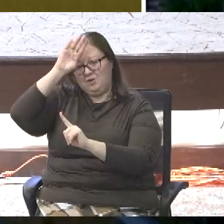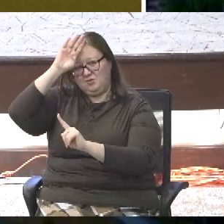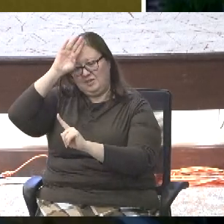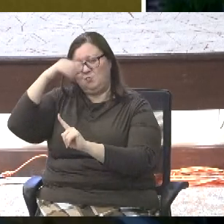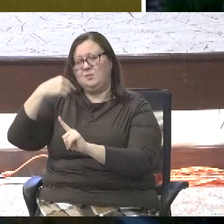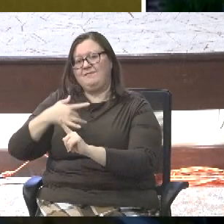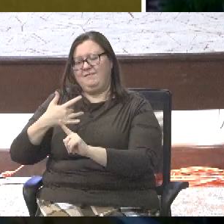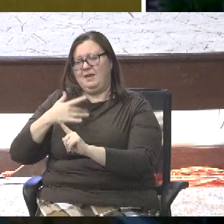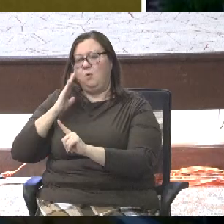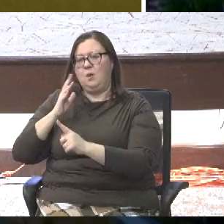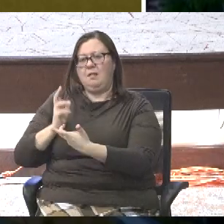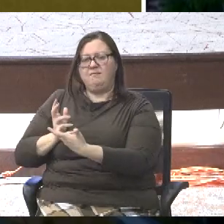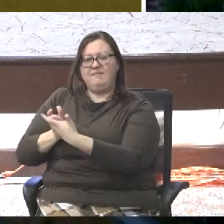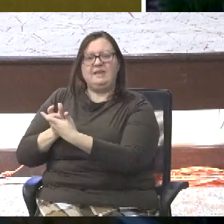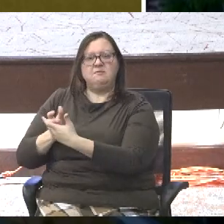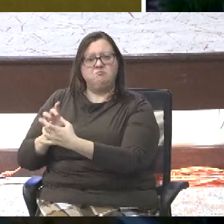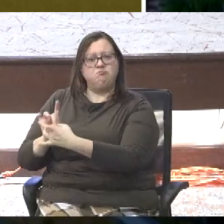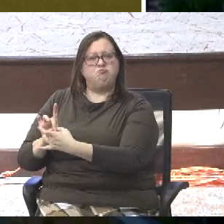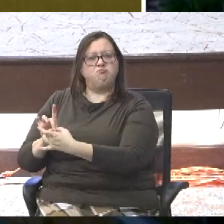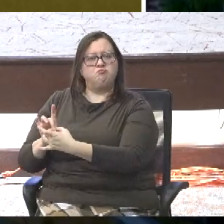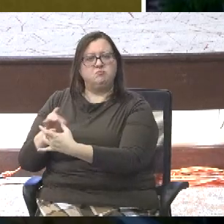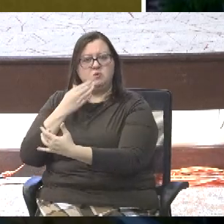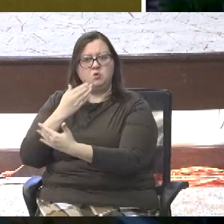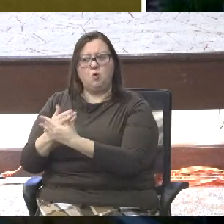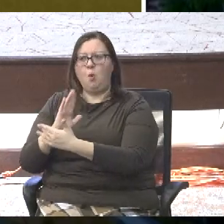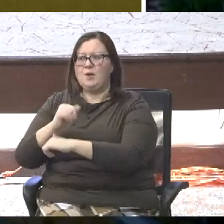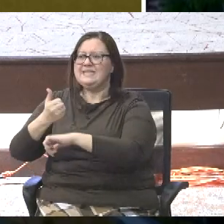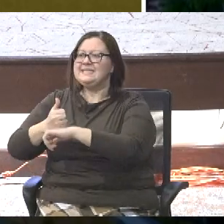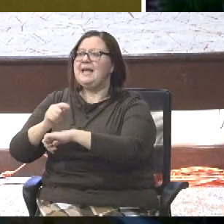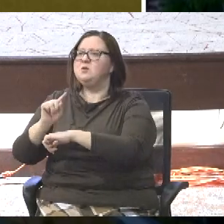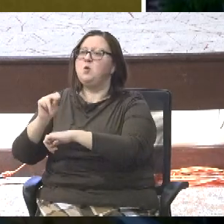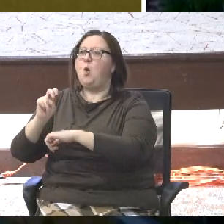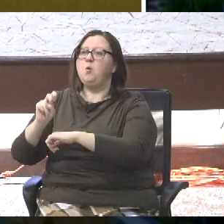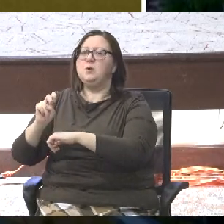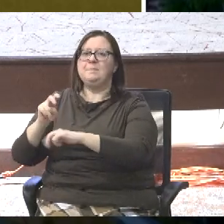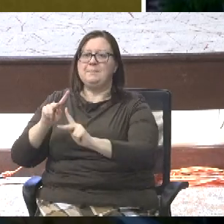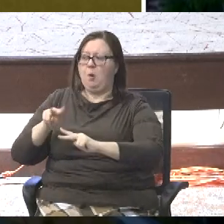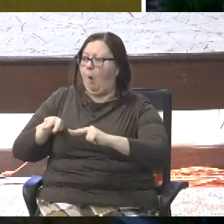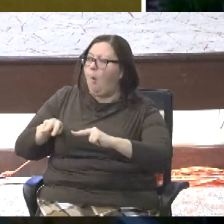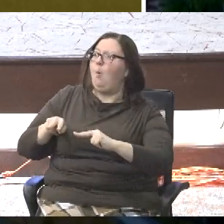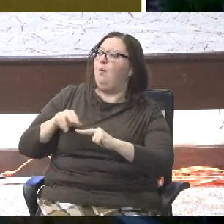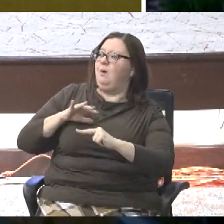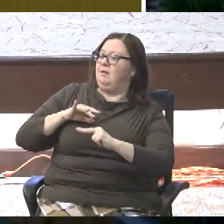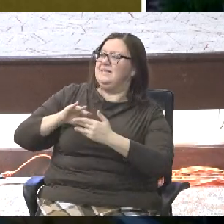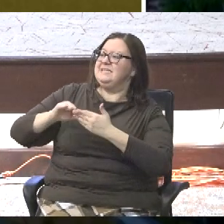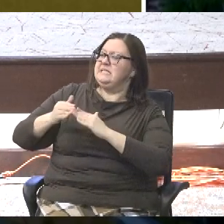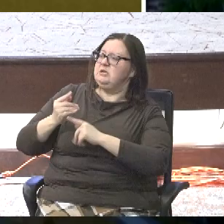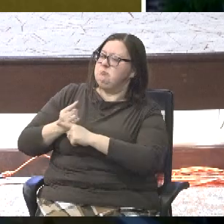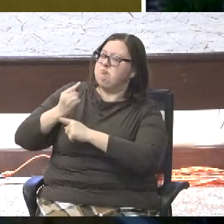the corridor well and set a tone for the LaSalle corridor that is really appropriate.